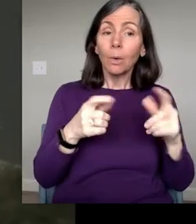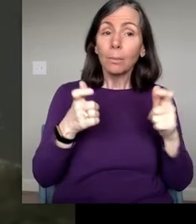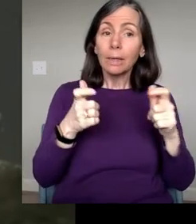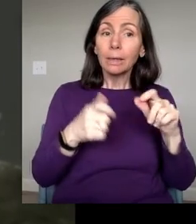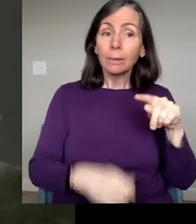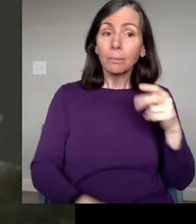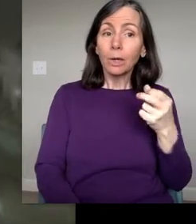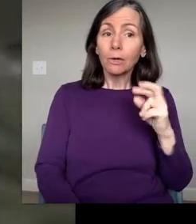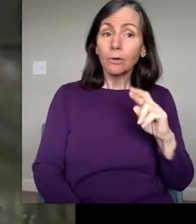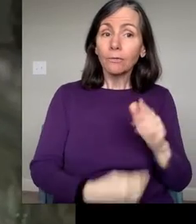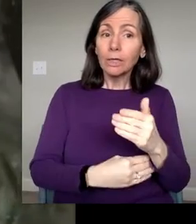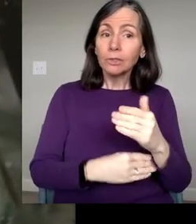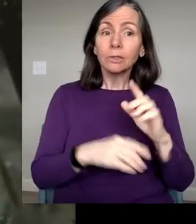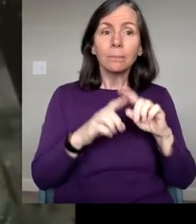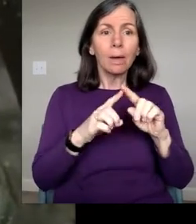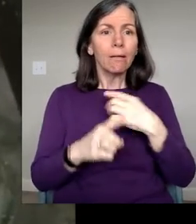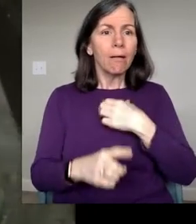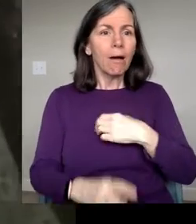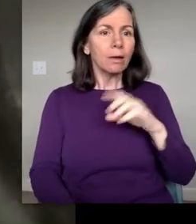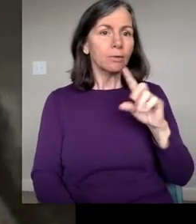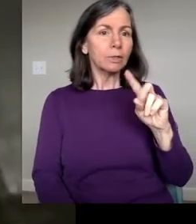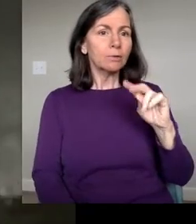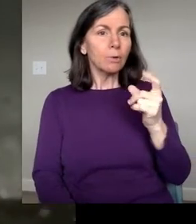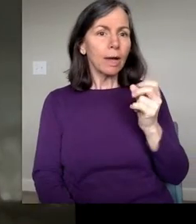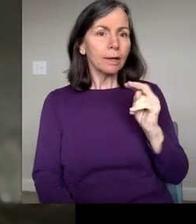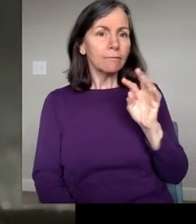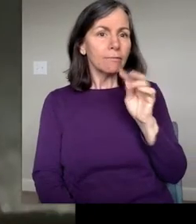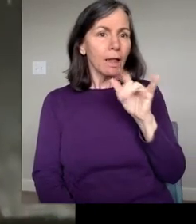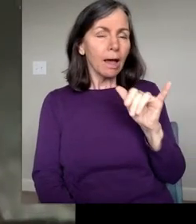grab sticklebacks by their spines.